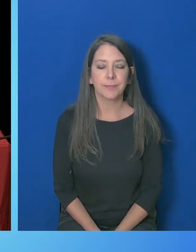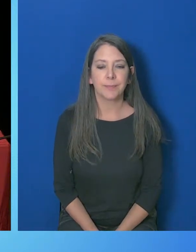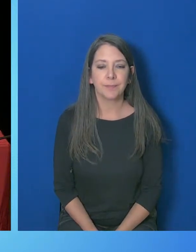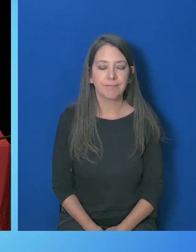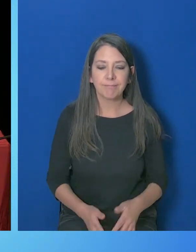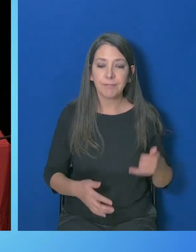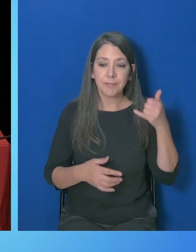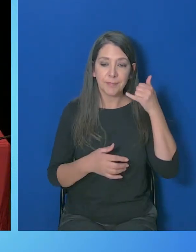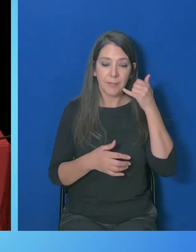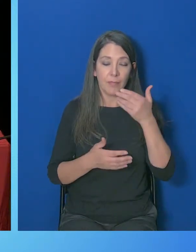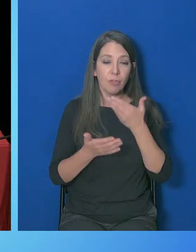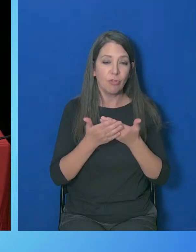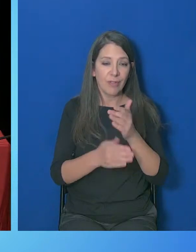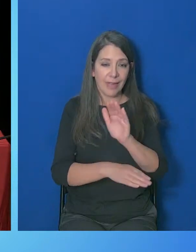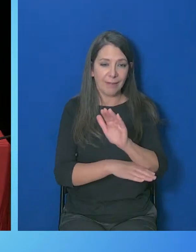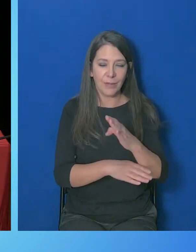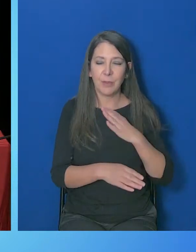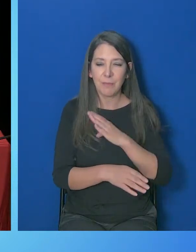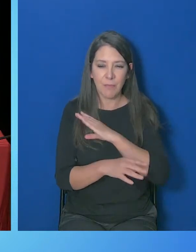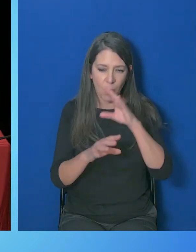Good afternoon, Board President,